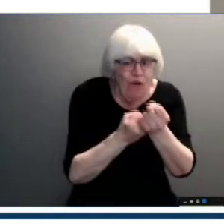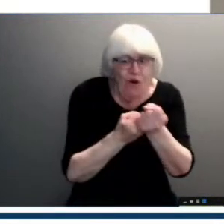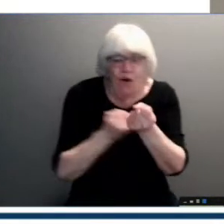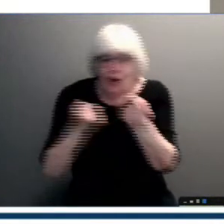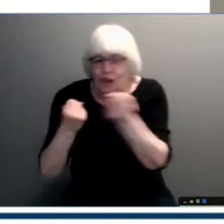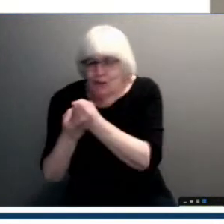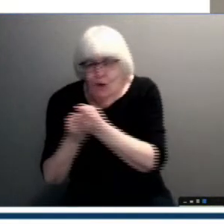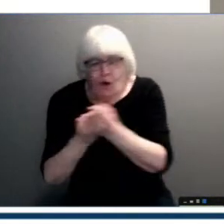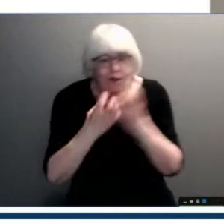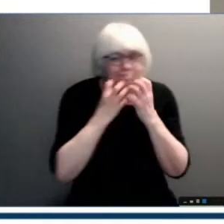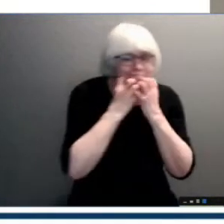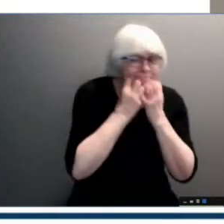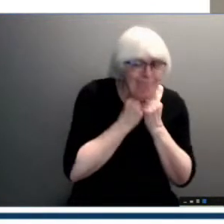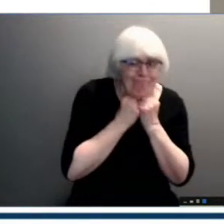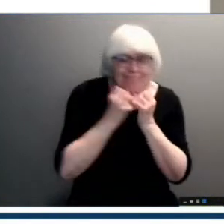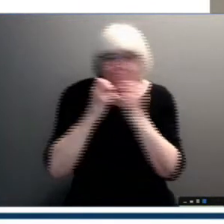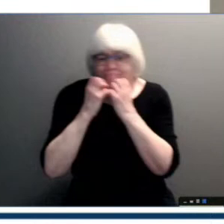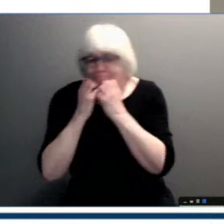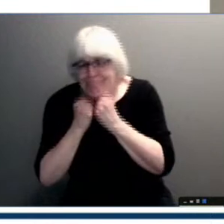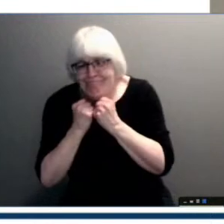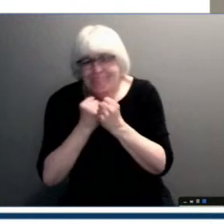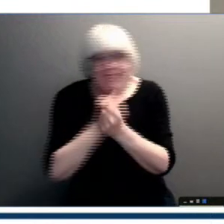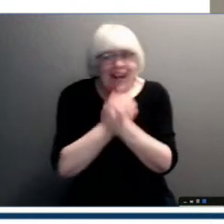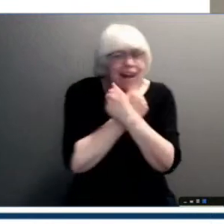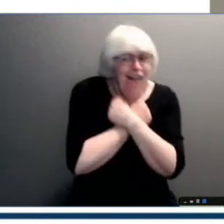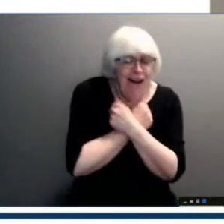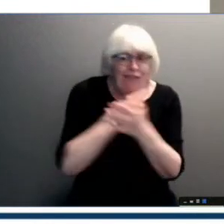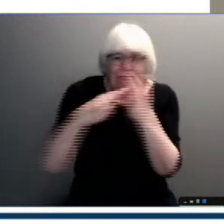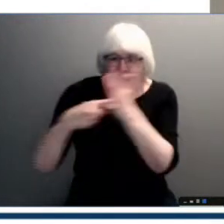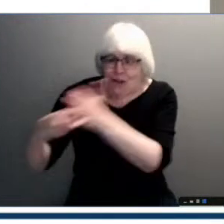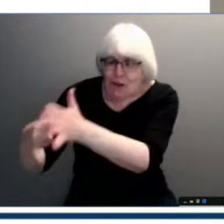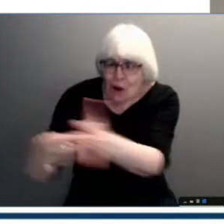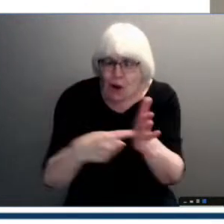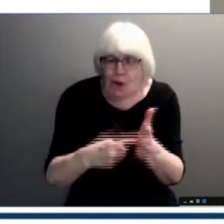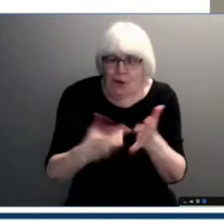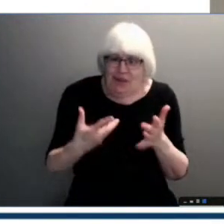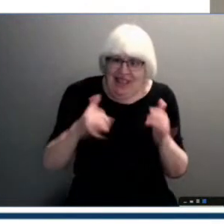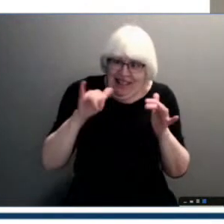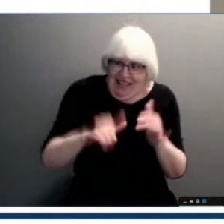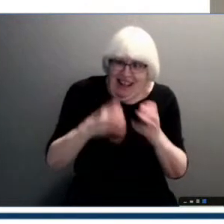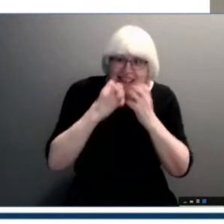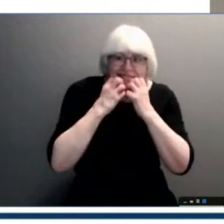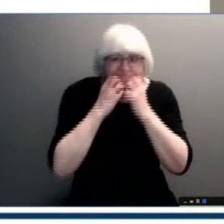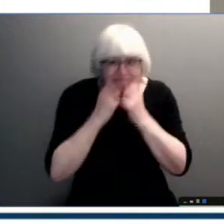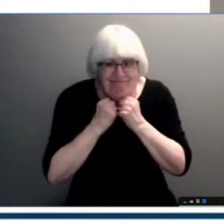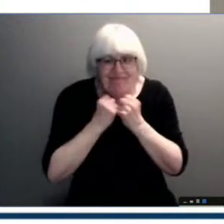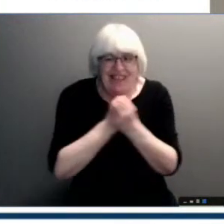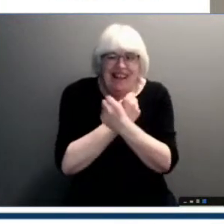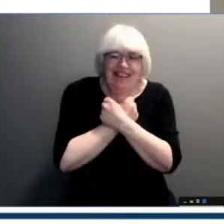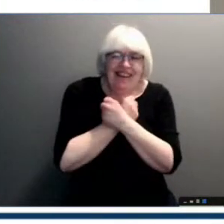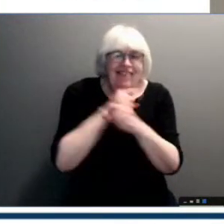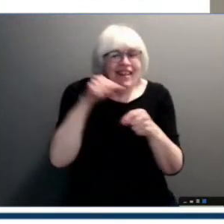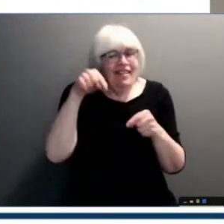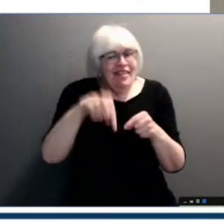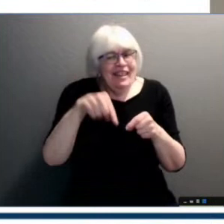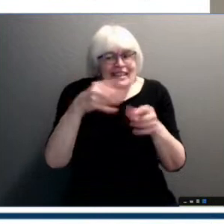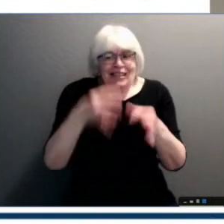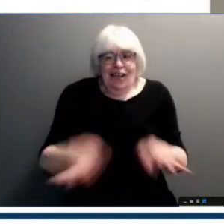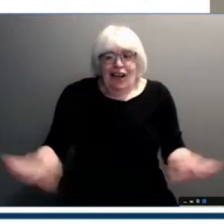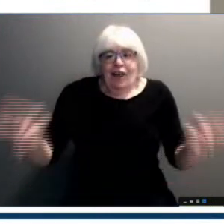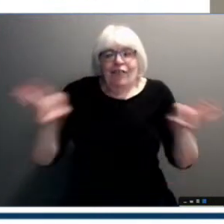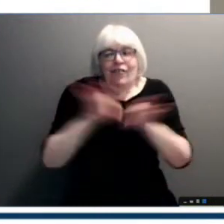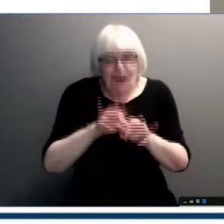for one another. This support, caring, and love is the core of the holiday season. We can do this.